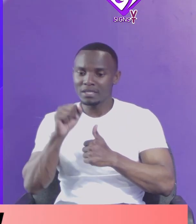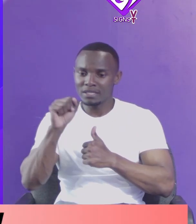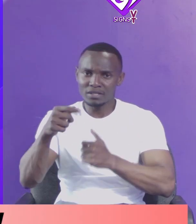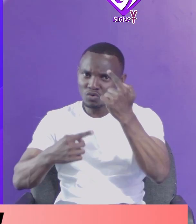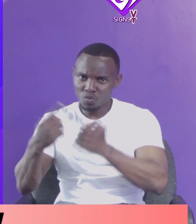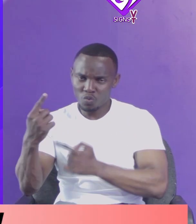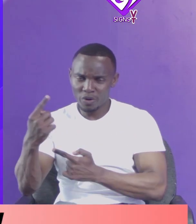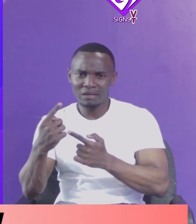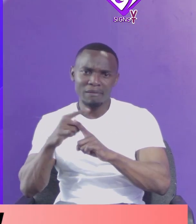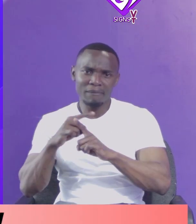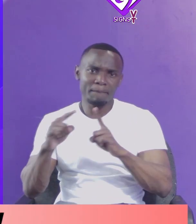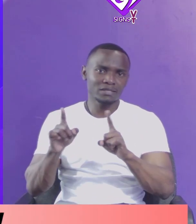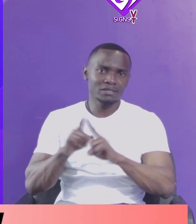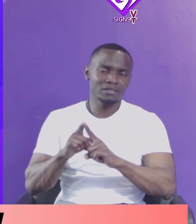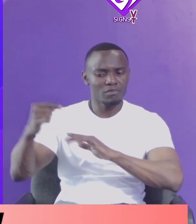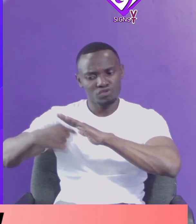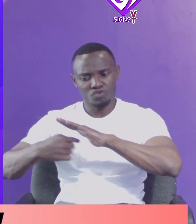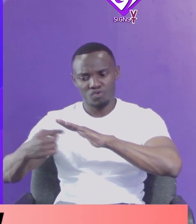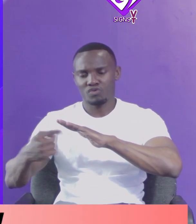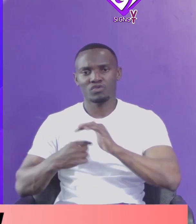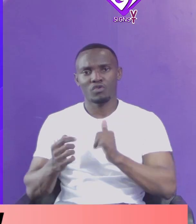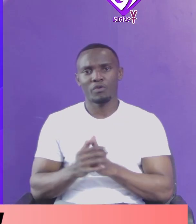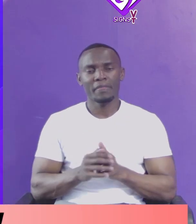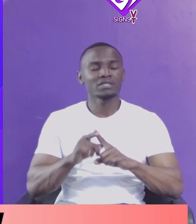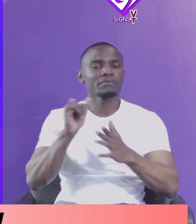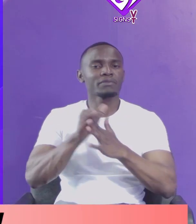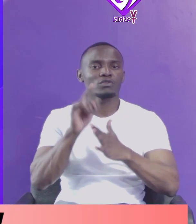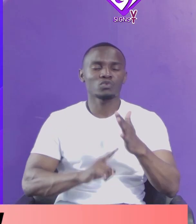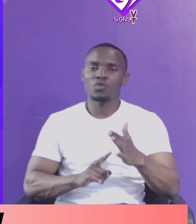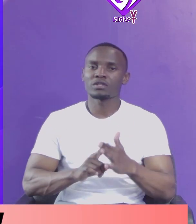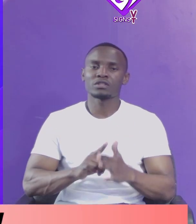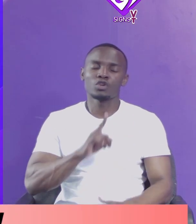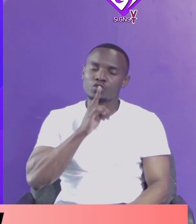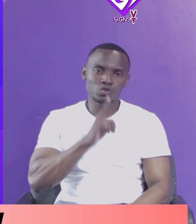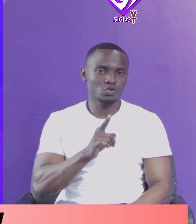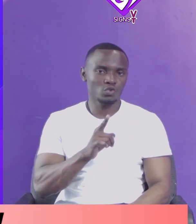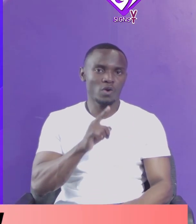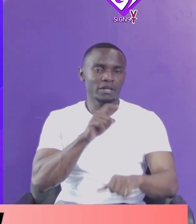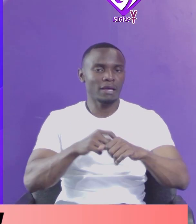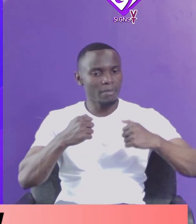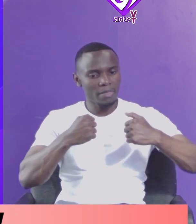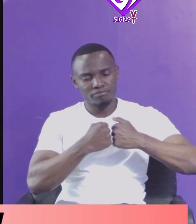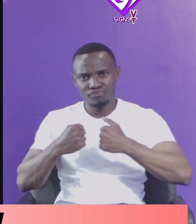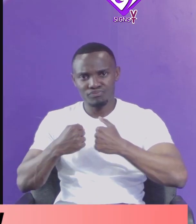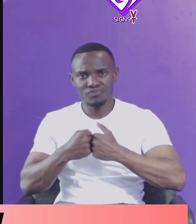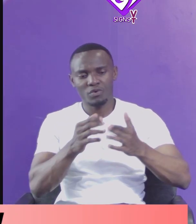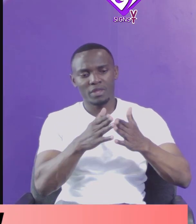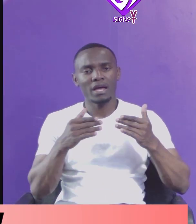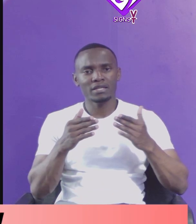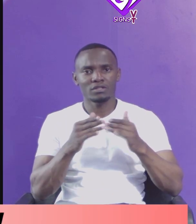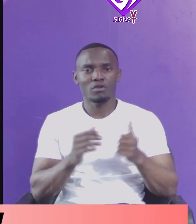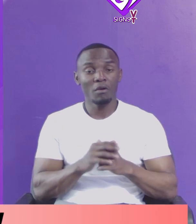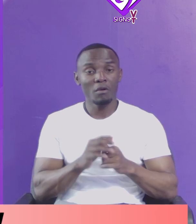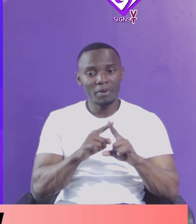win, but at a cost. Yes. And that was guaranteed against a side like Arsenal. Yes. But being arguably the